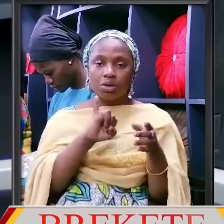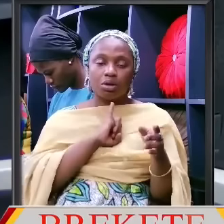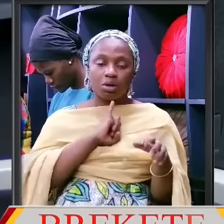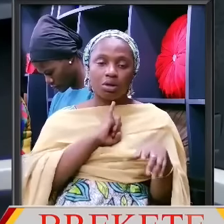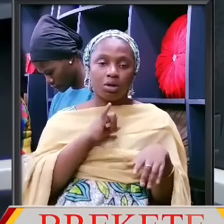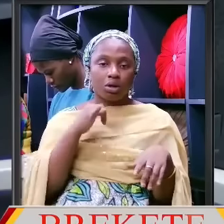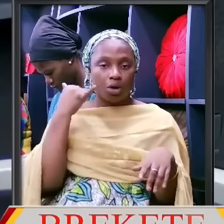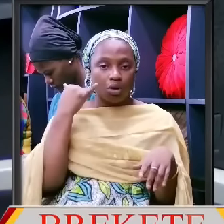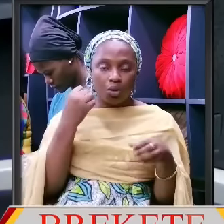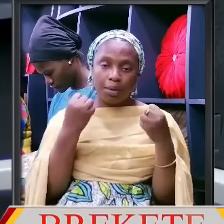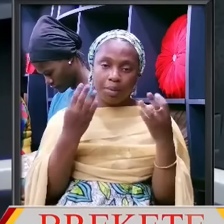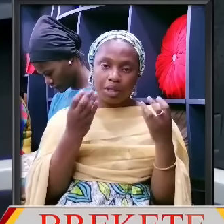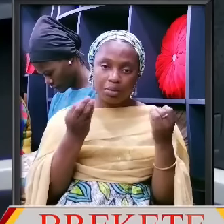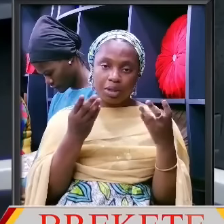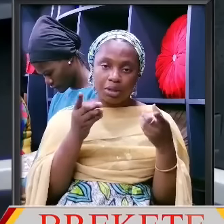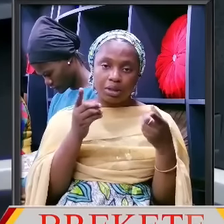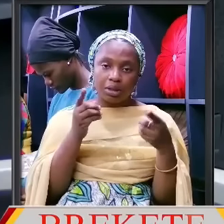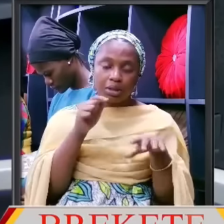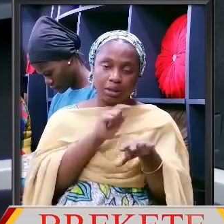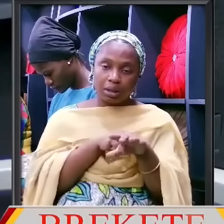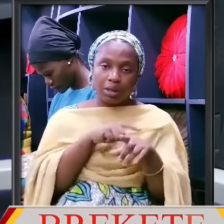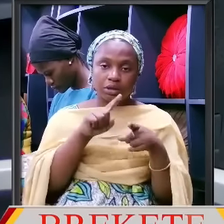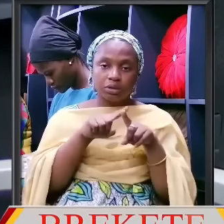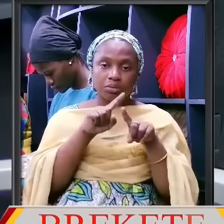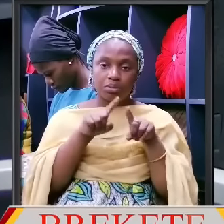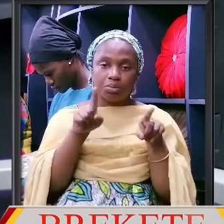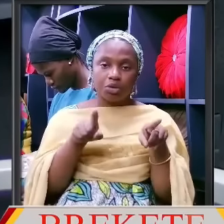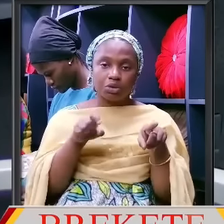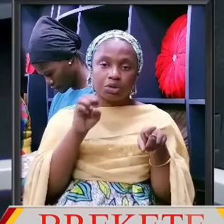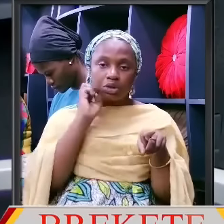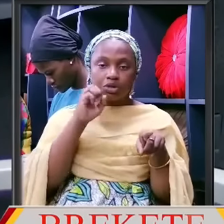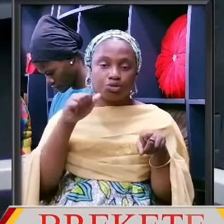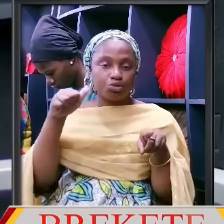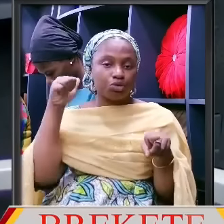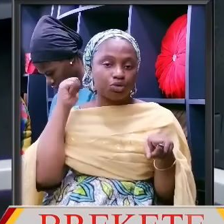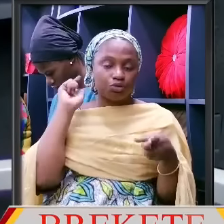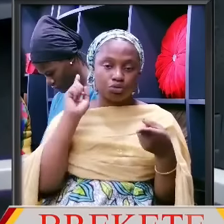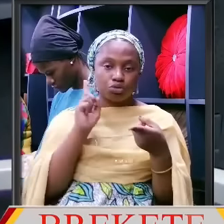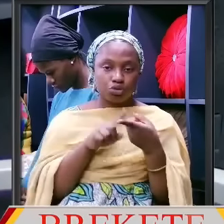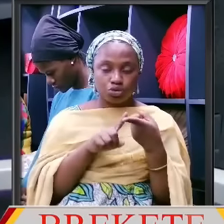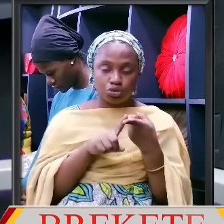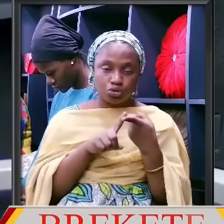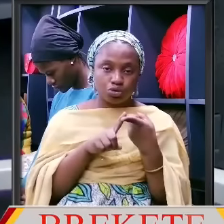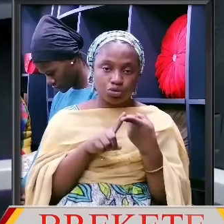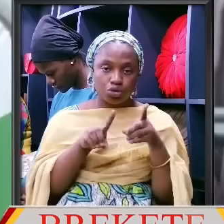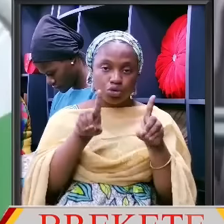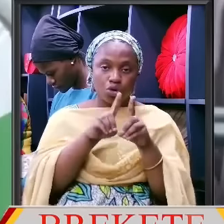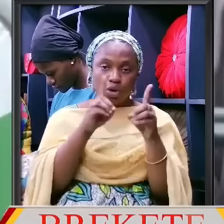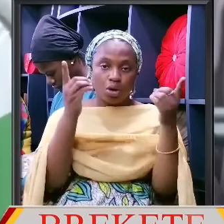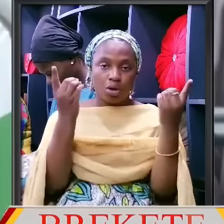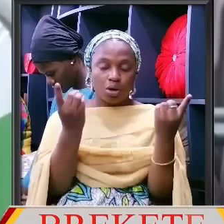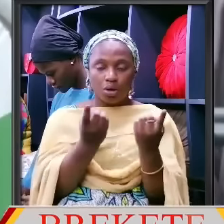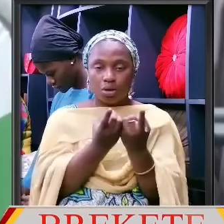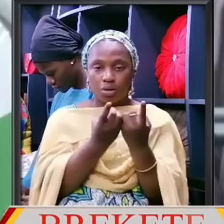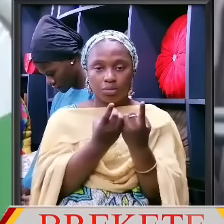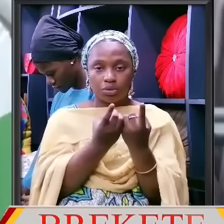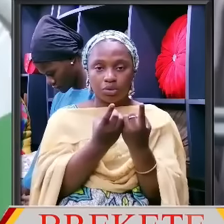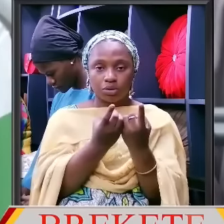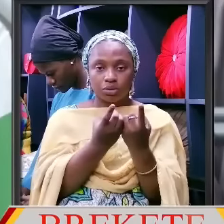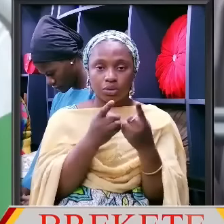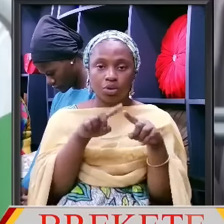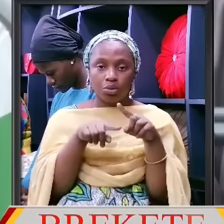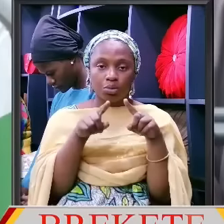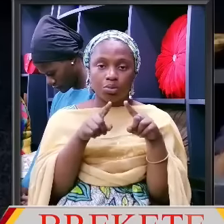if you say that last number where they give me, now Reverend Father number. Reverend Father Nicholas. Nine number.